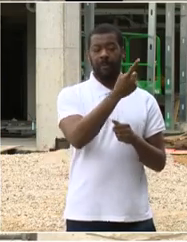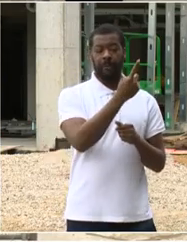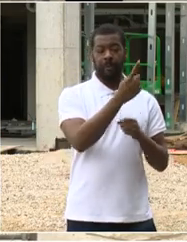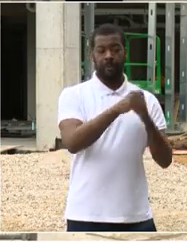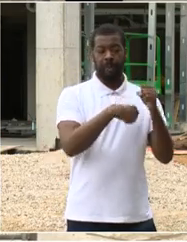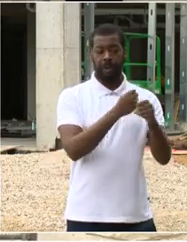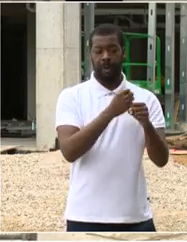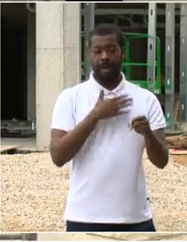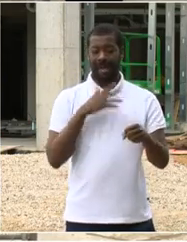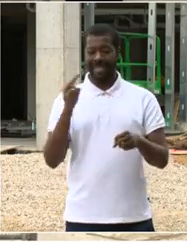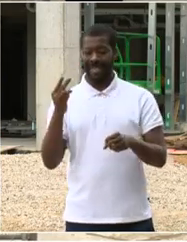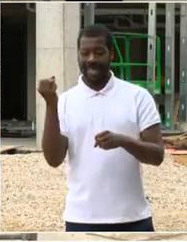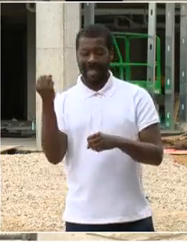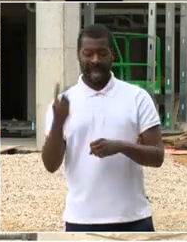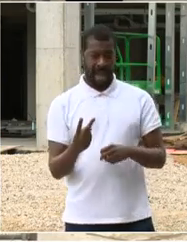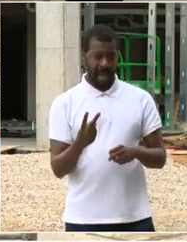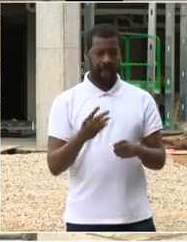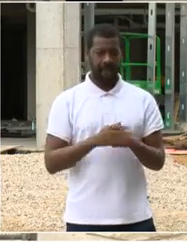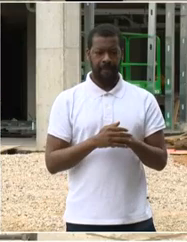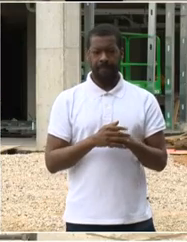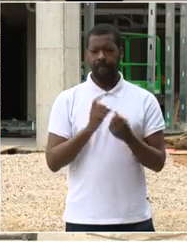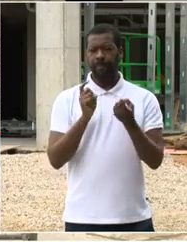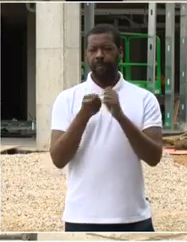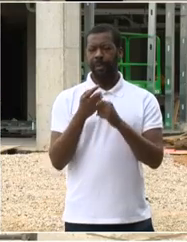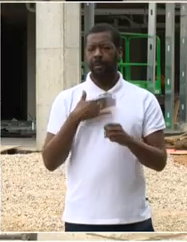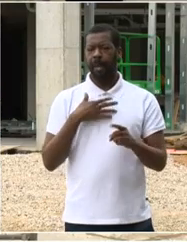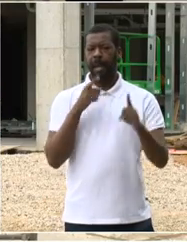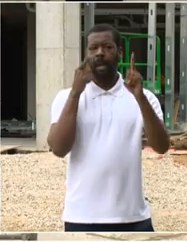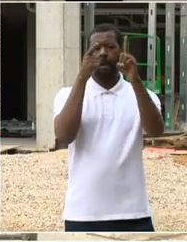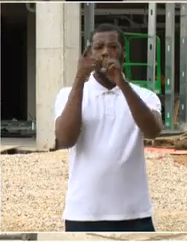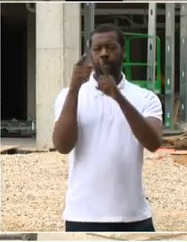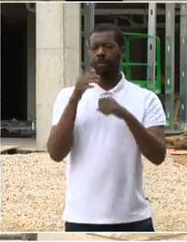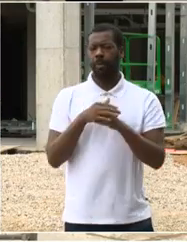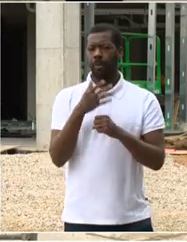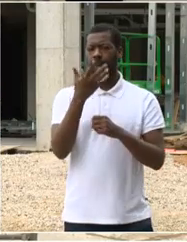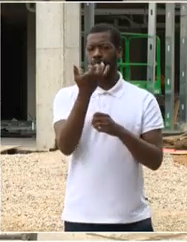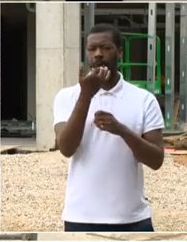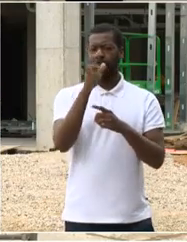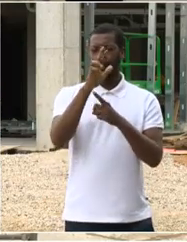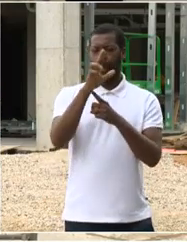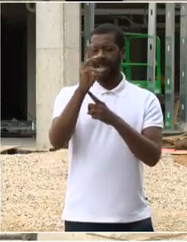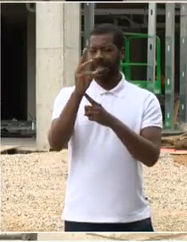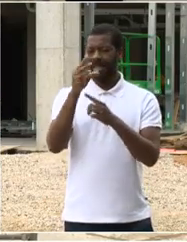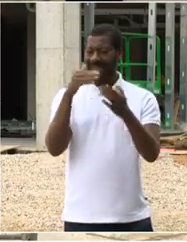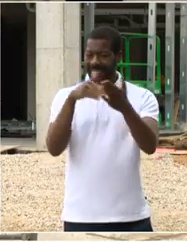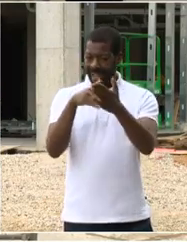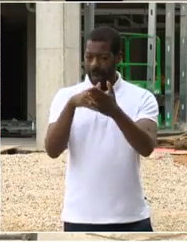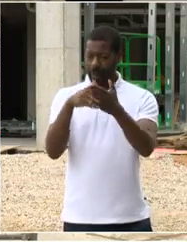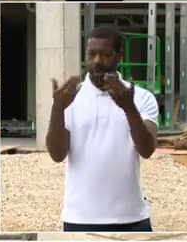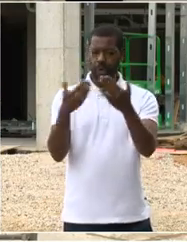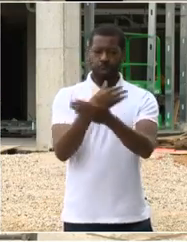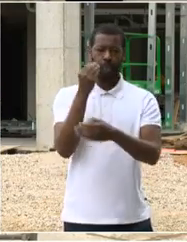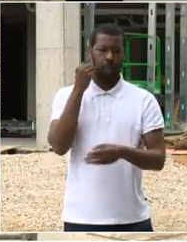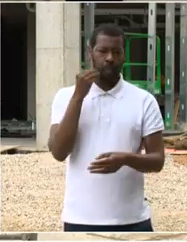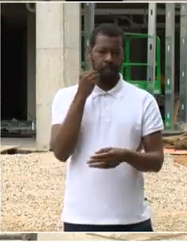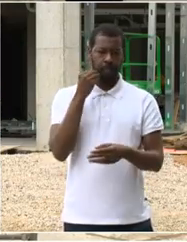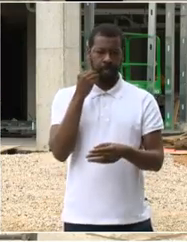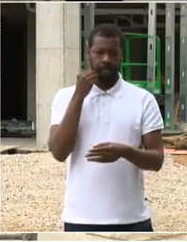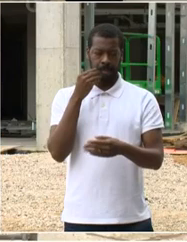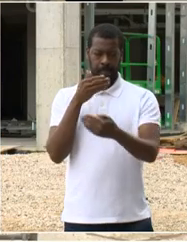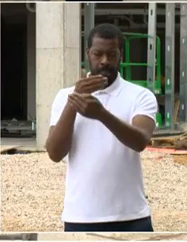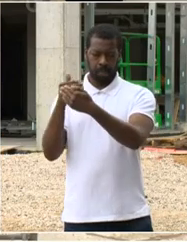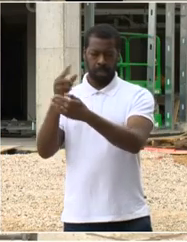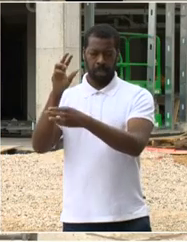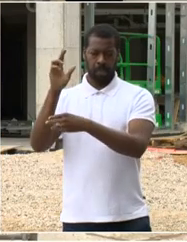set a bigger goal. We set a goal to build 36,000 new homes by 2025.